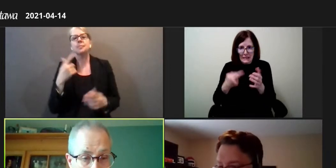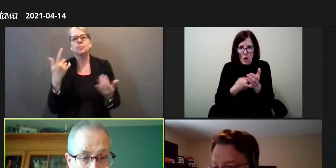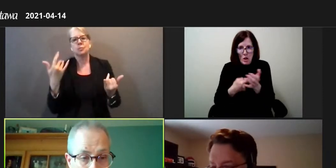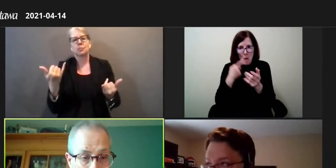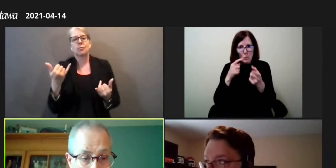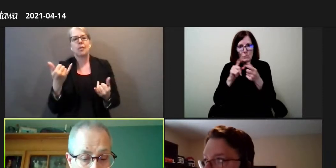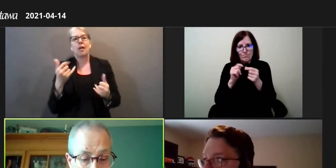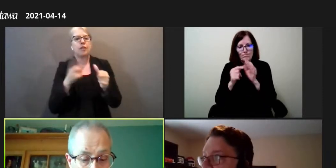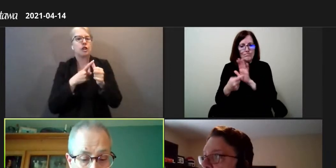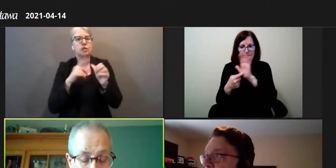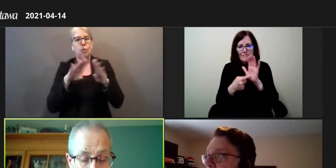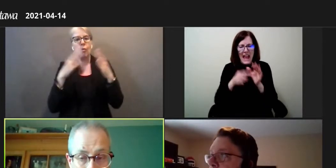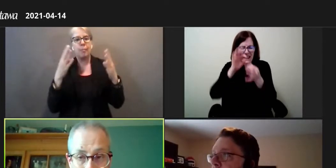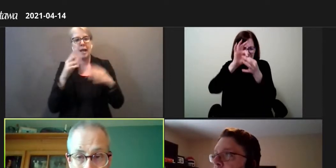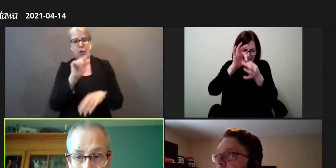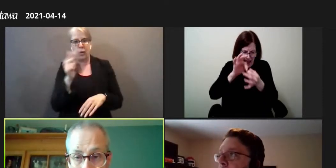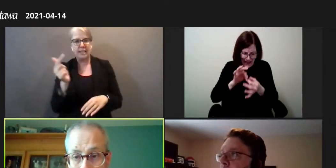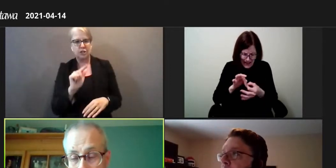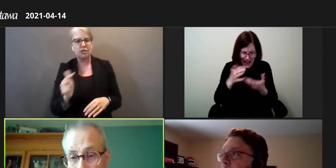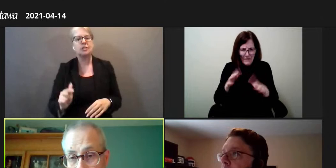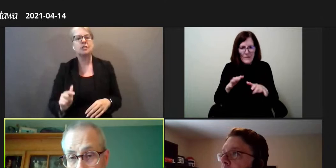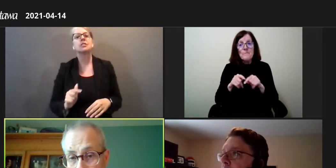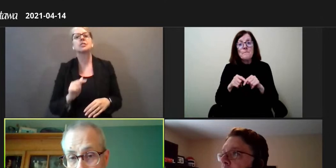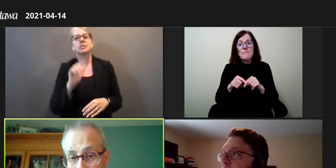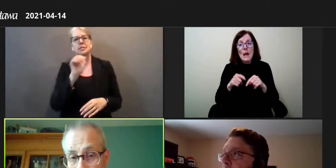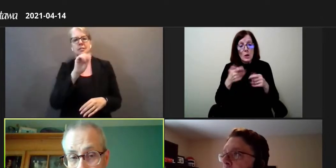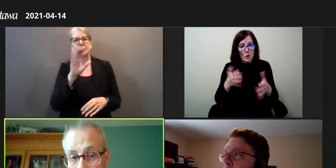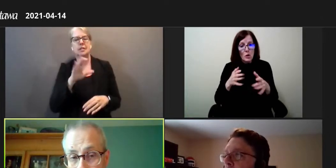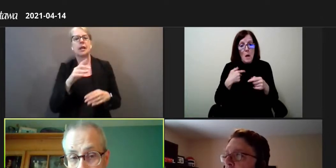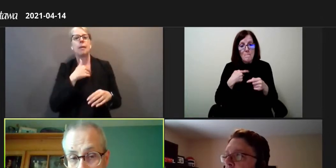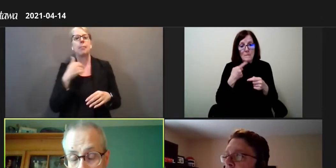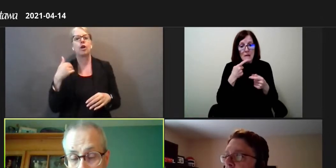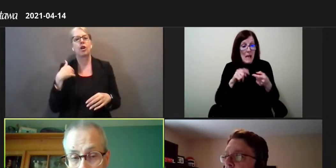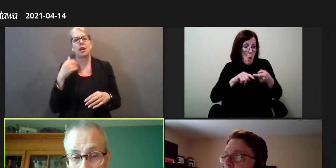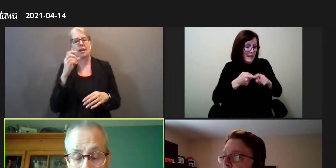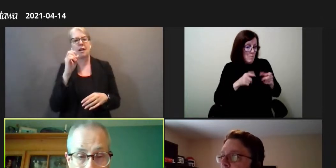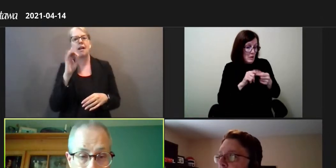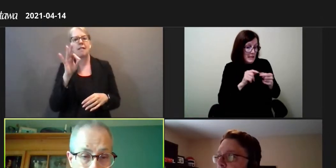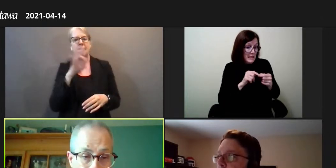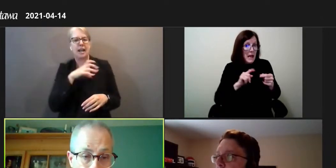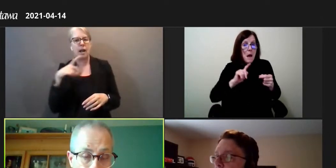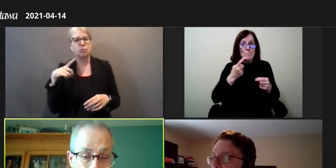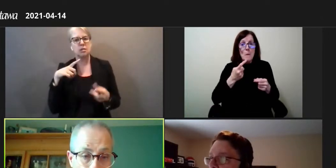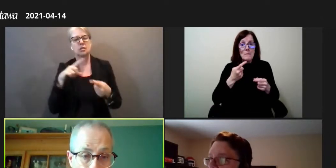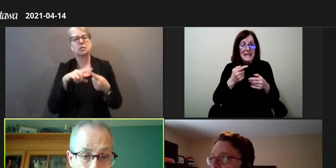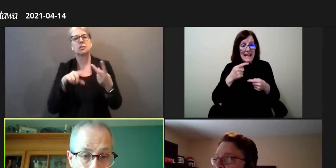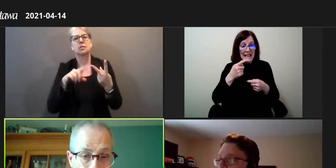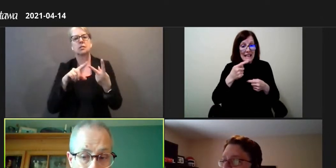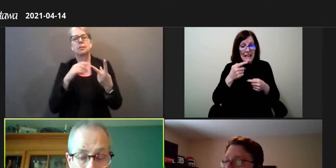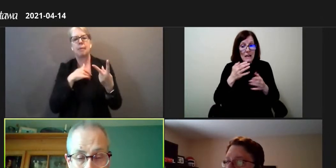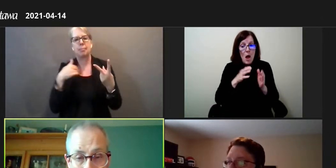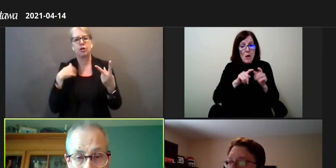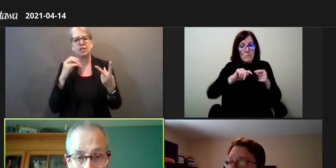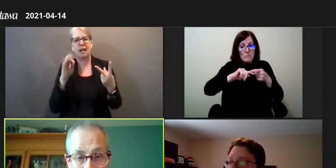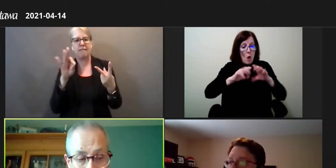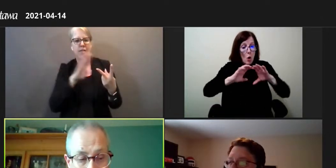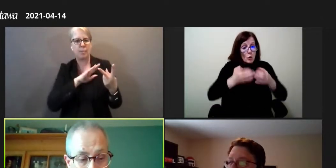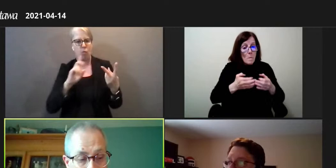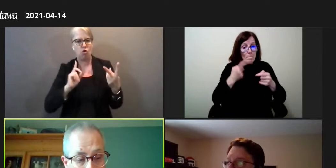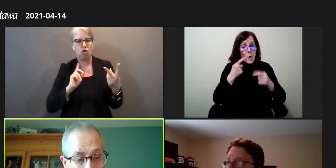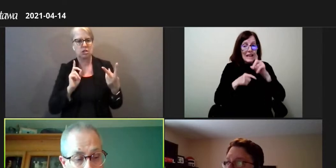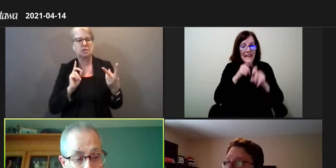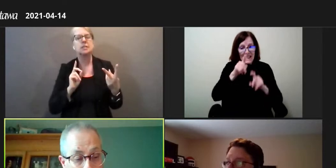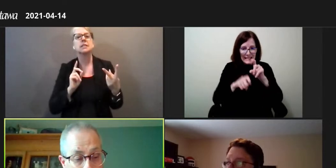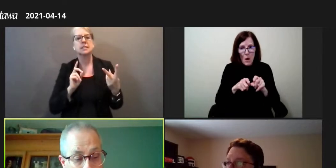first round of questions alphabetically between members of council and members of the board.